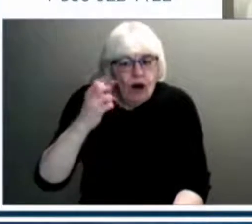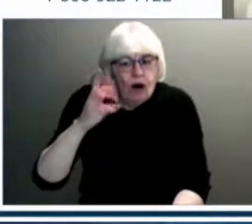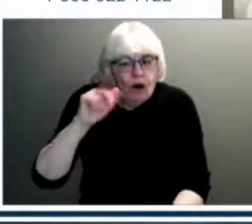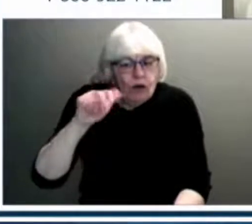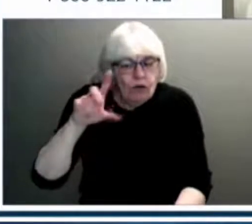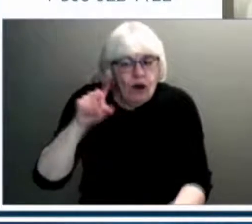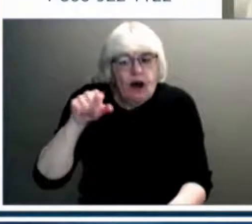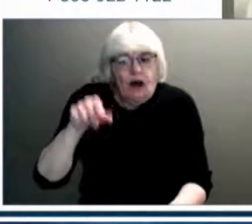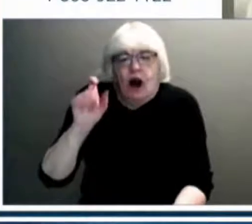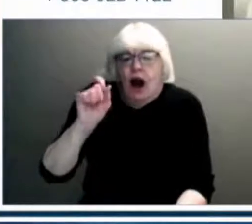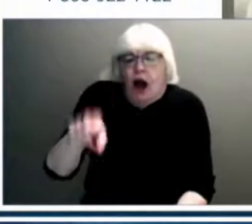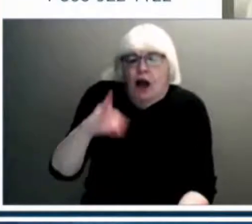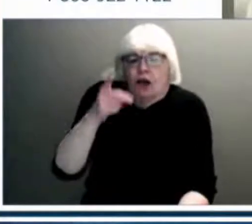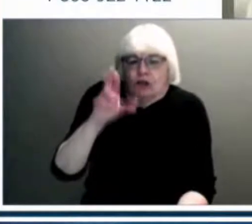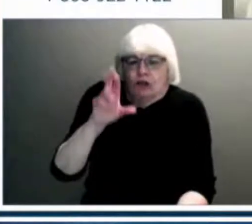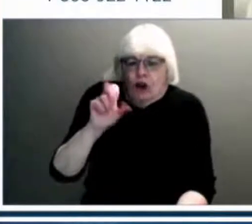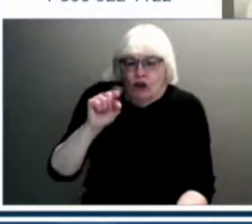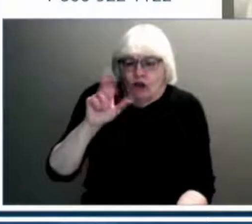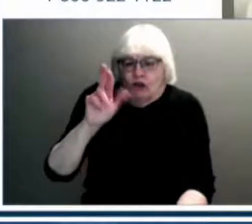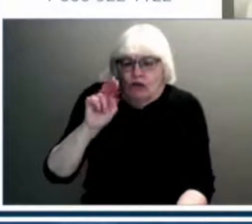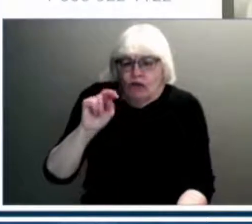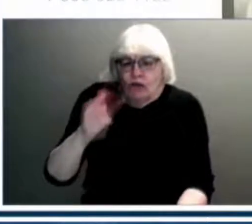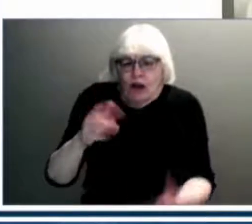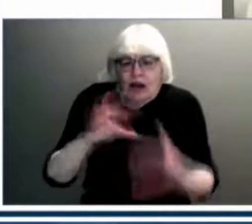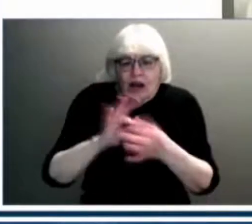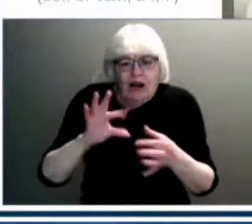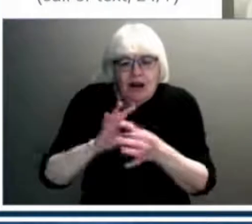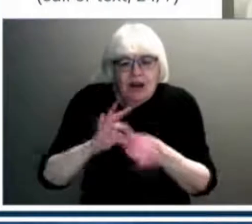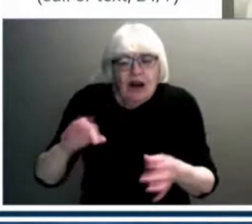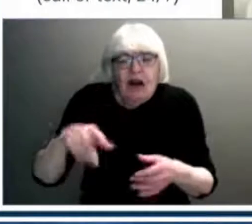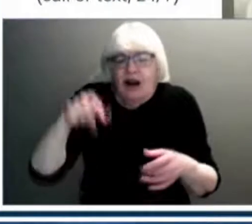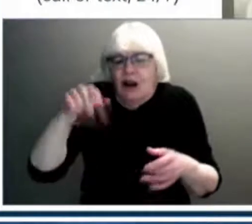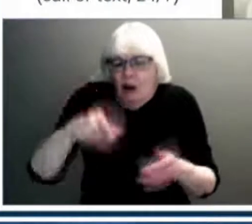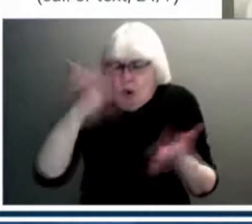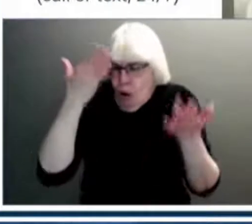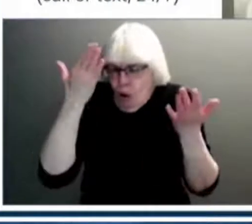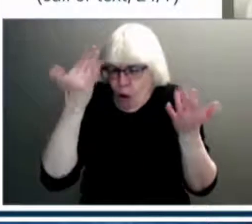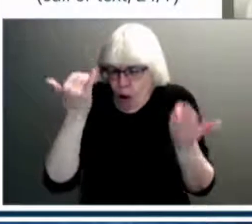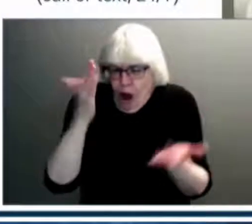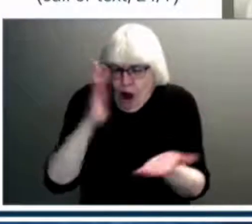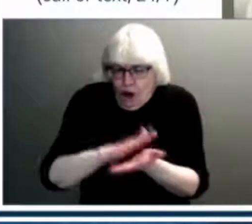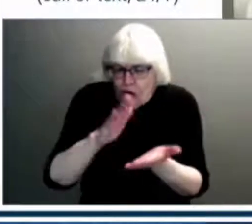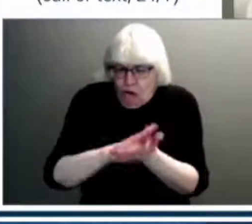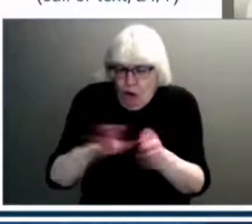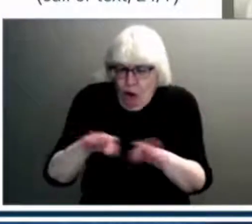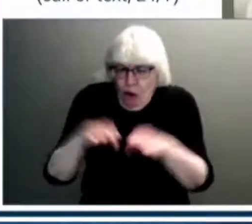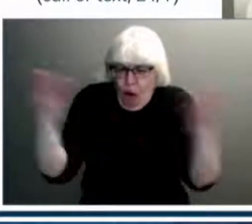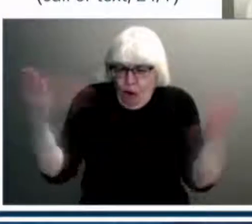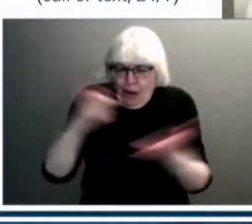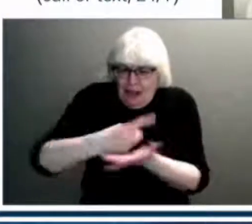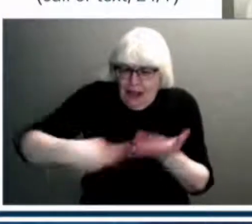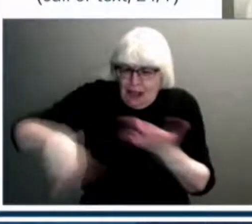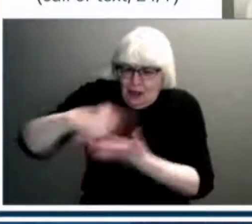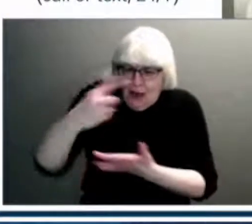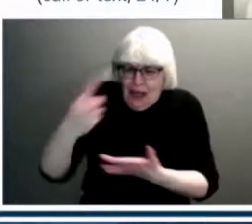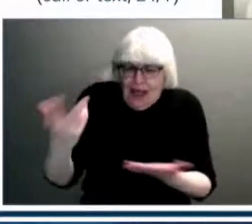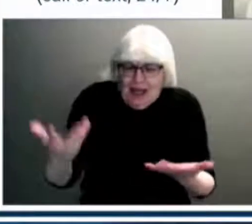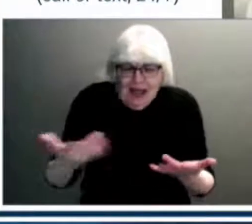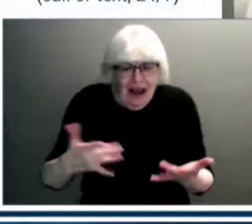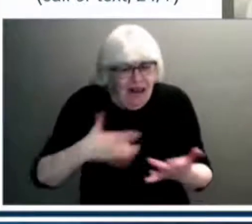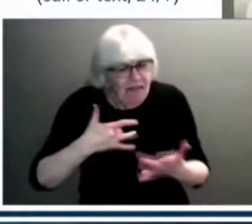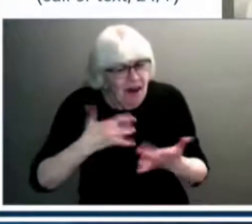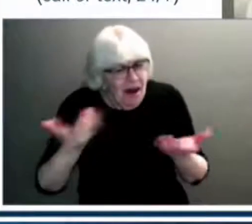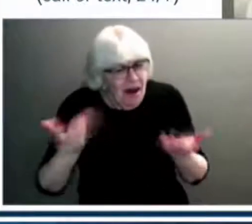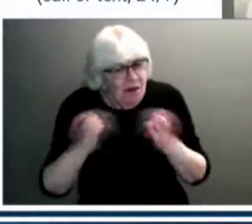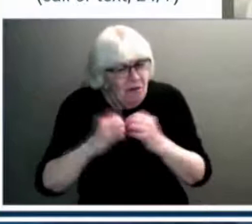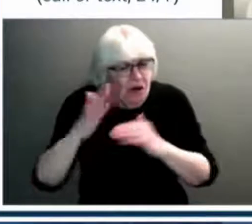schools next week. Why are you comfortable doing that, given what we've heard today about